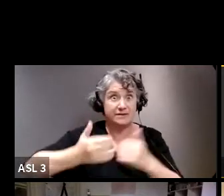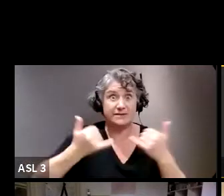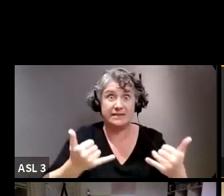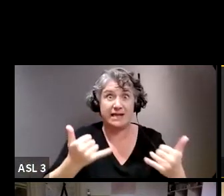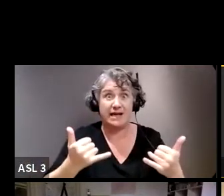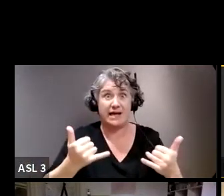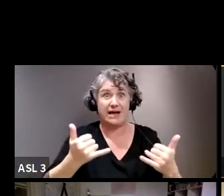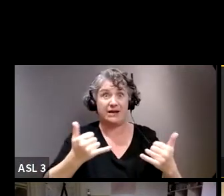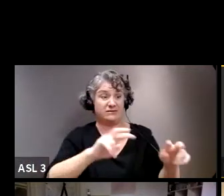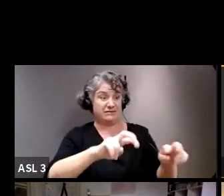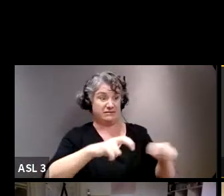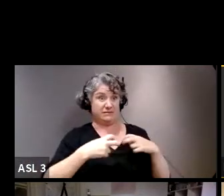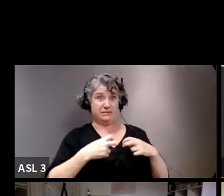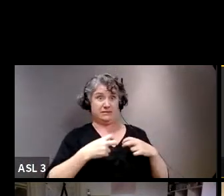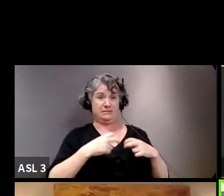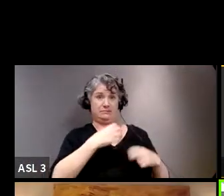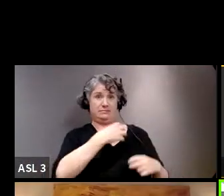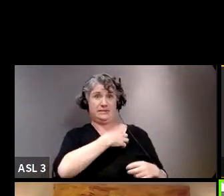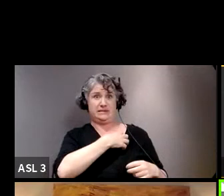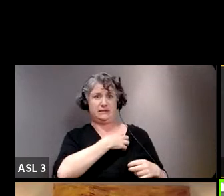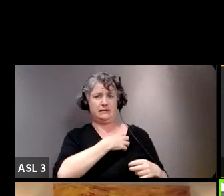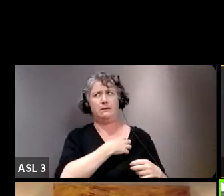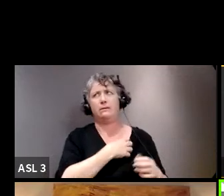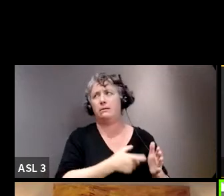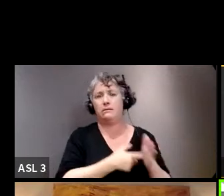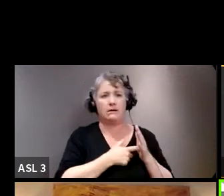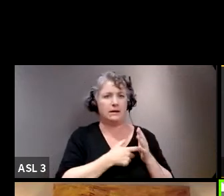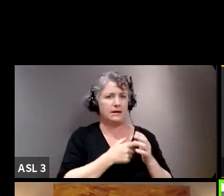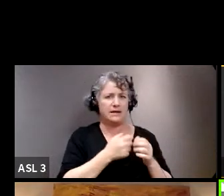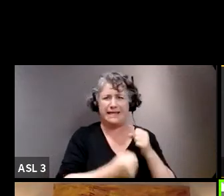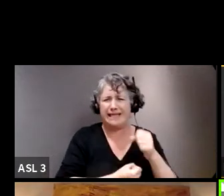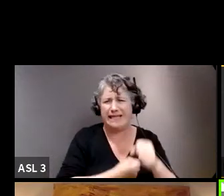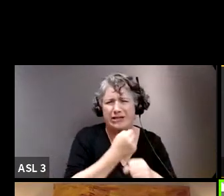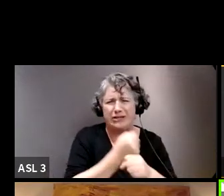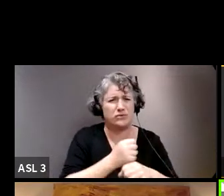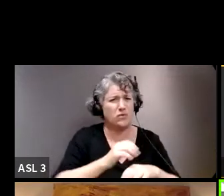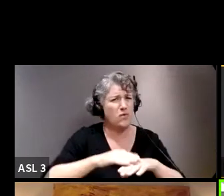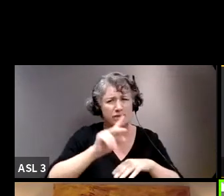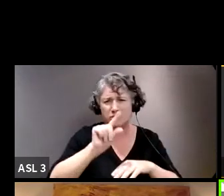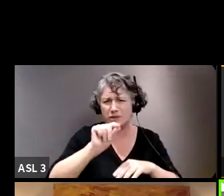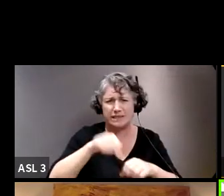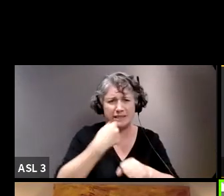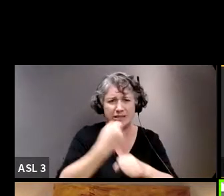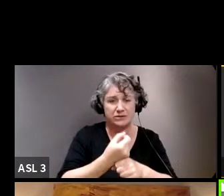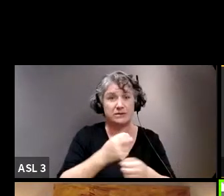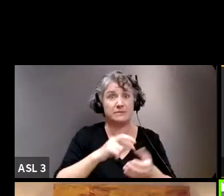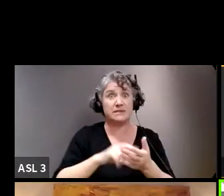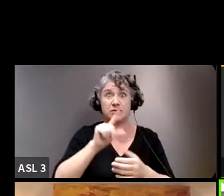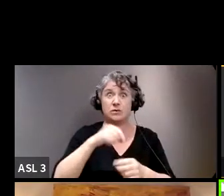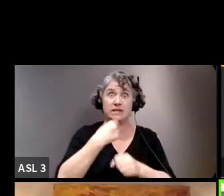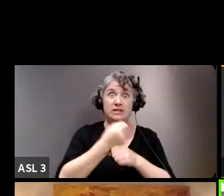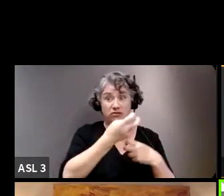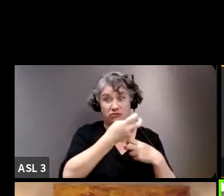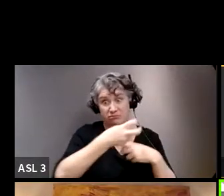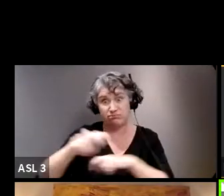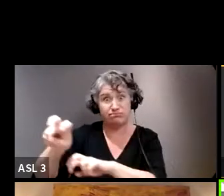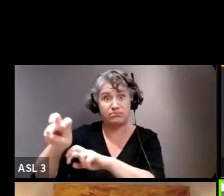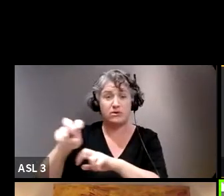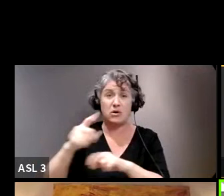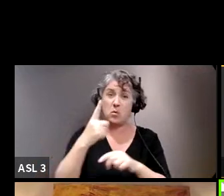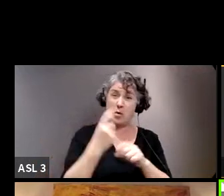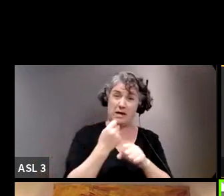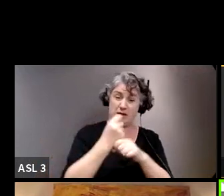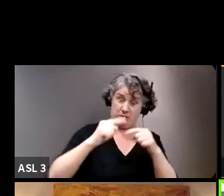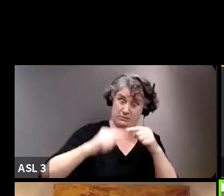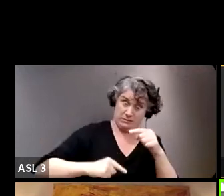took decades i'm not suggesting it's going to take another series of decades to get there but it's not going to happen in one budget cycle